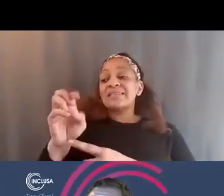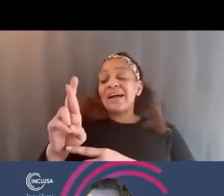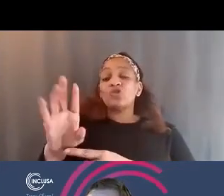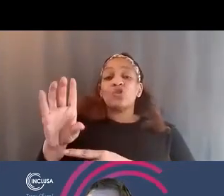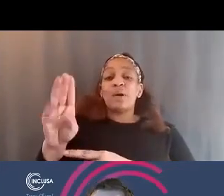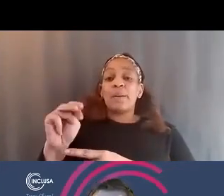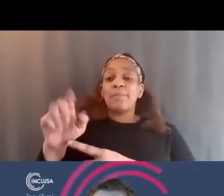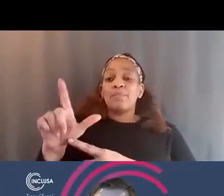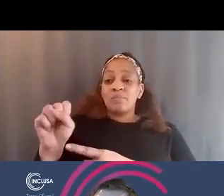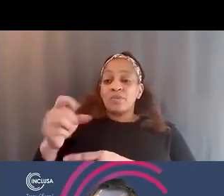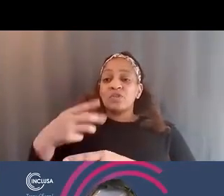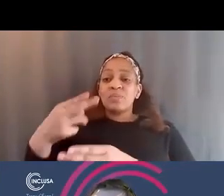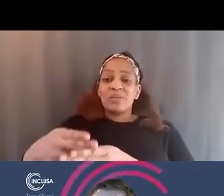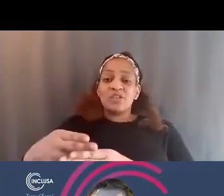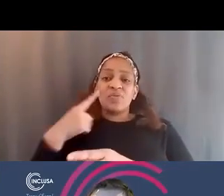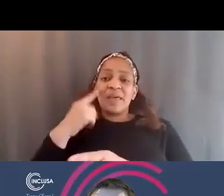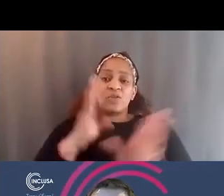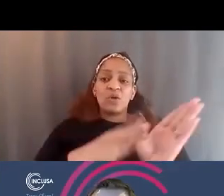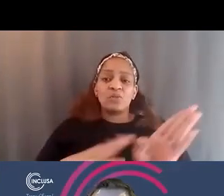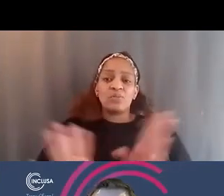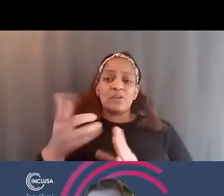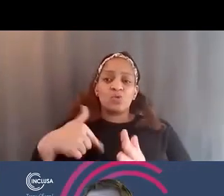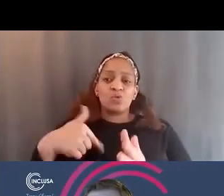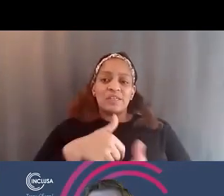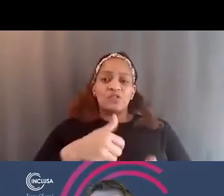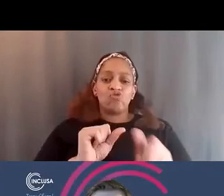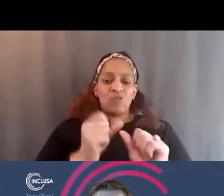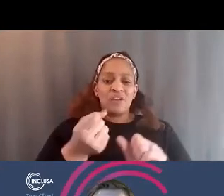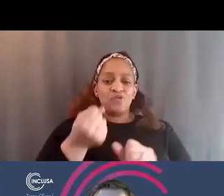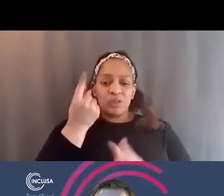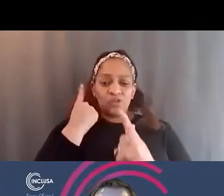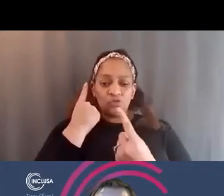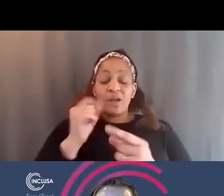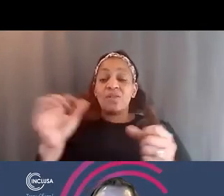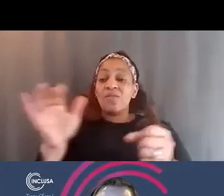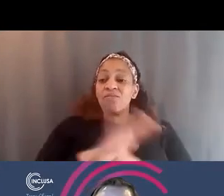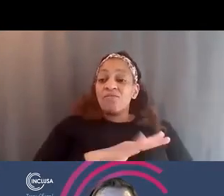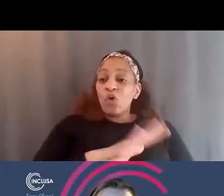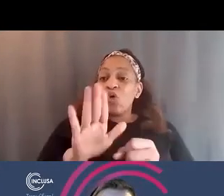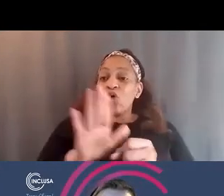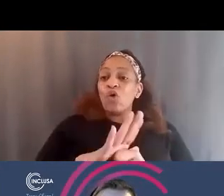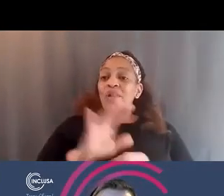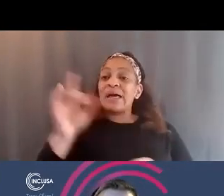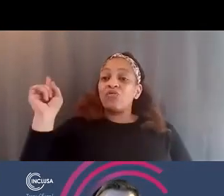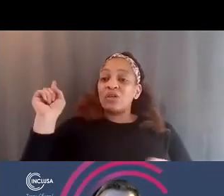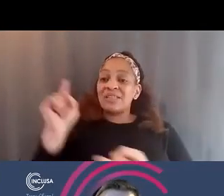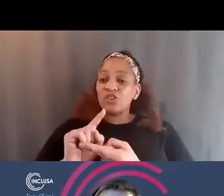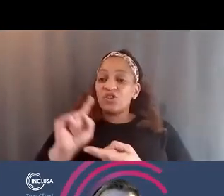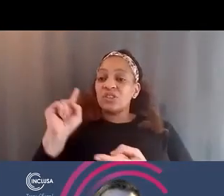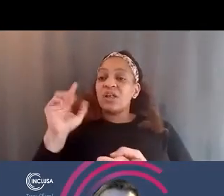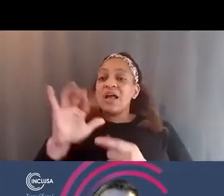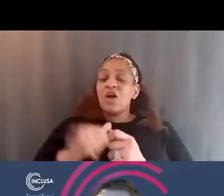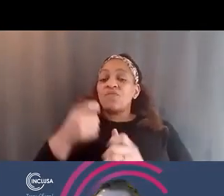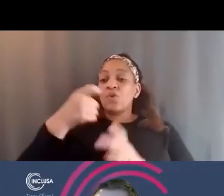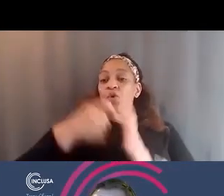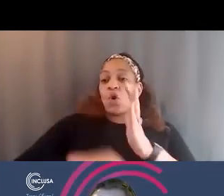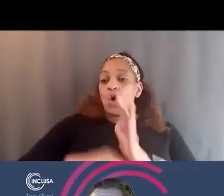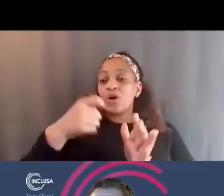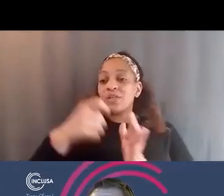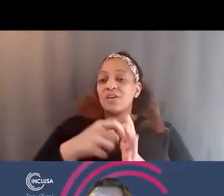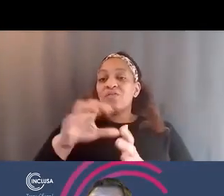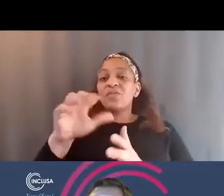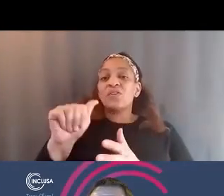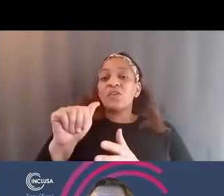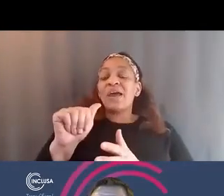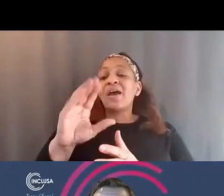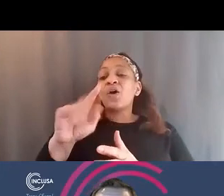their plan just to better understand where we're at. And we are seeing overall reduction in the cost to acuity ratio